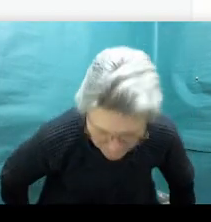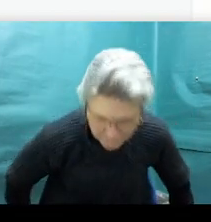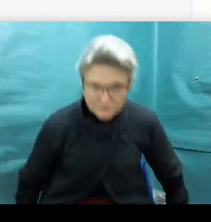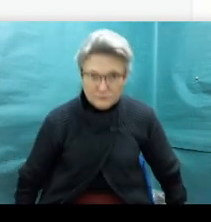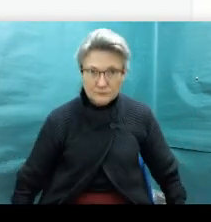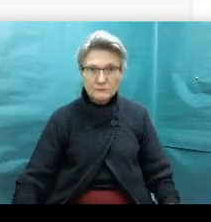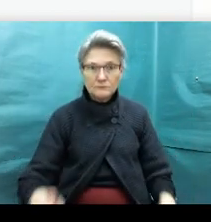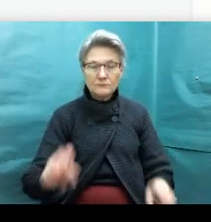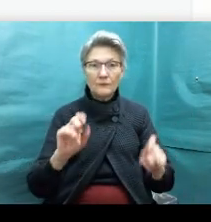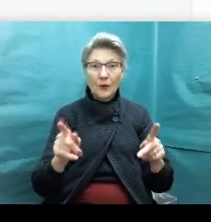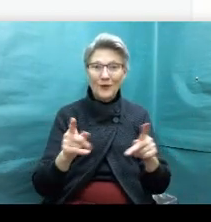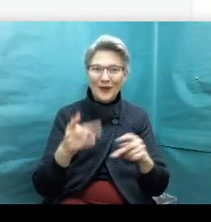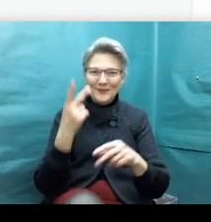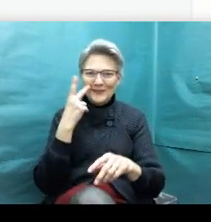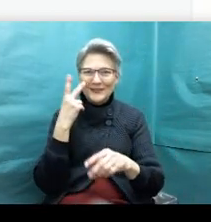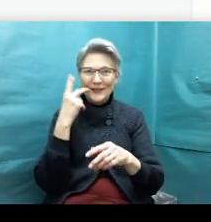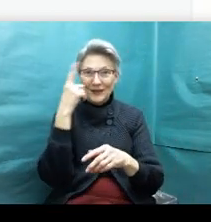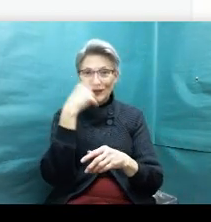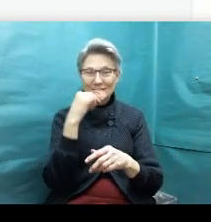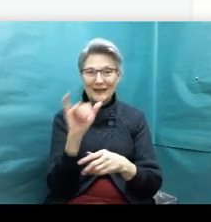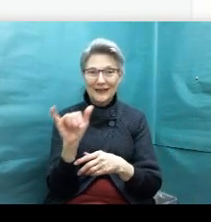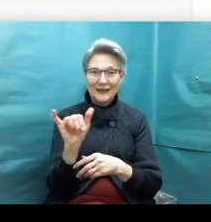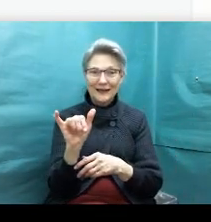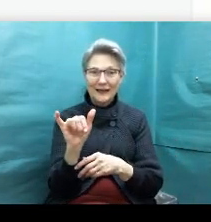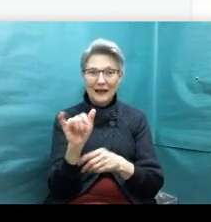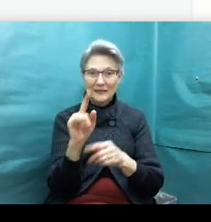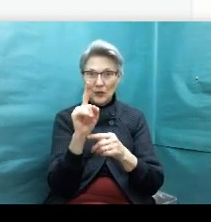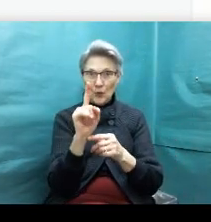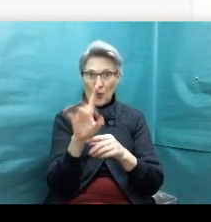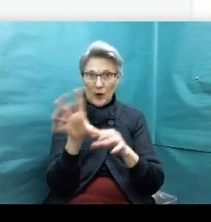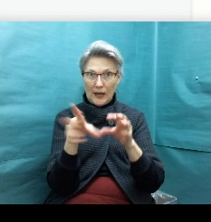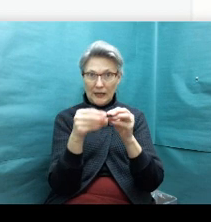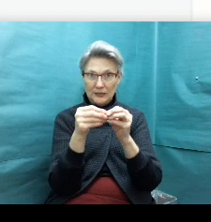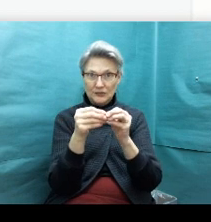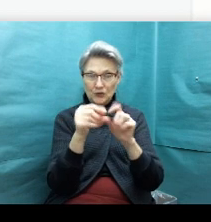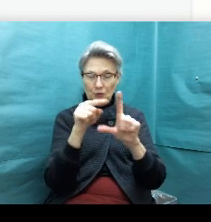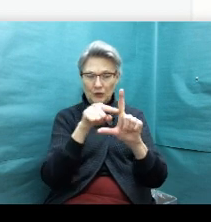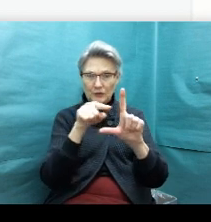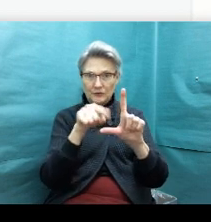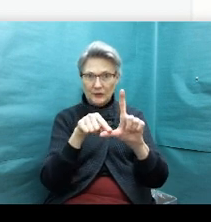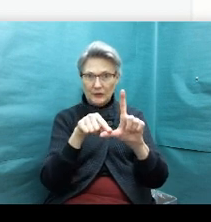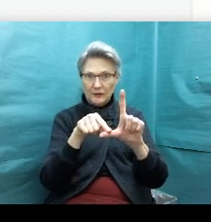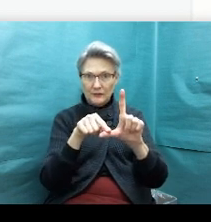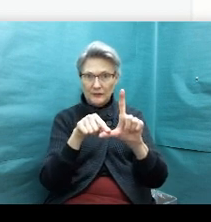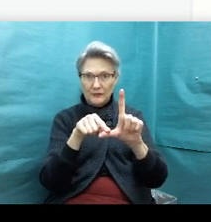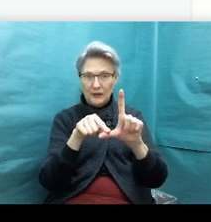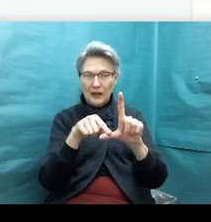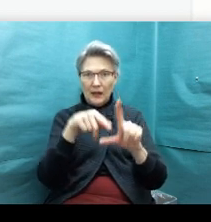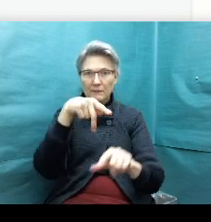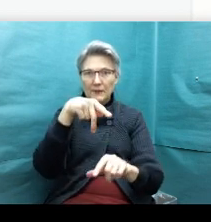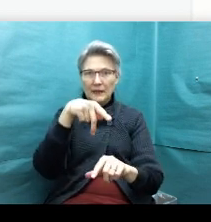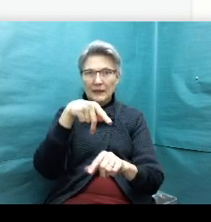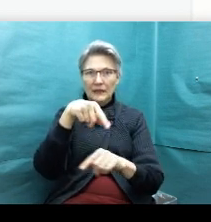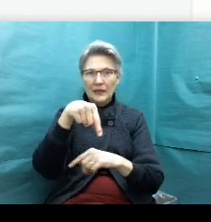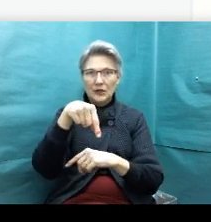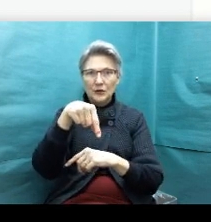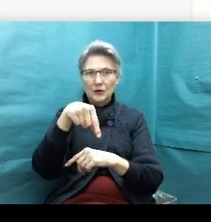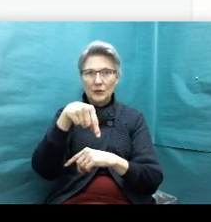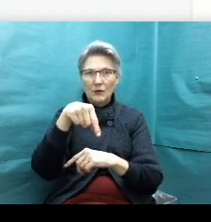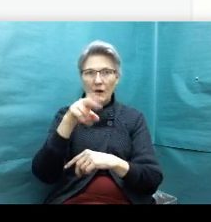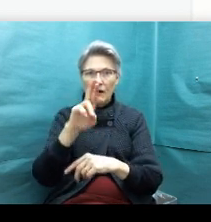Is this what yours looks like? There is one additional right triangle. There's triangle PQR.